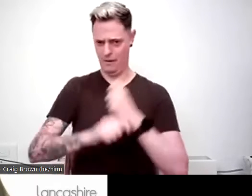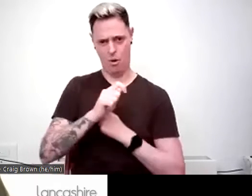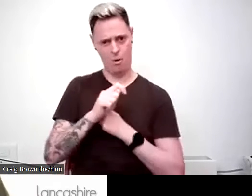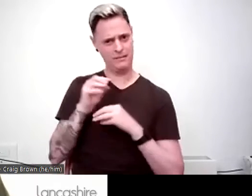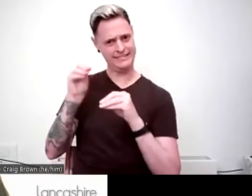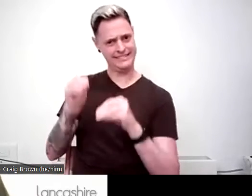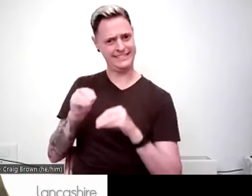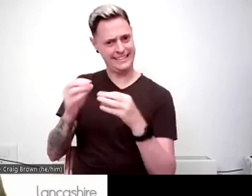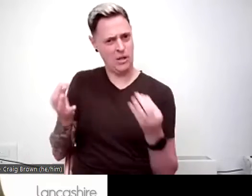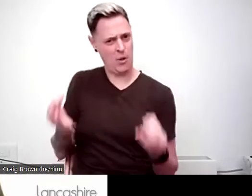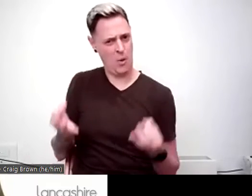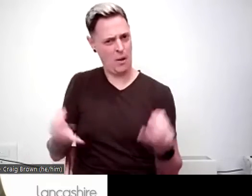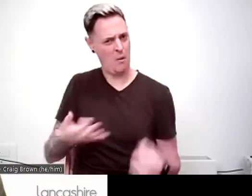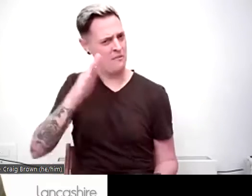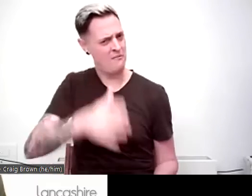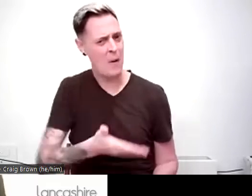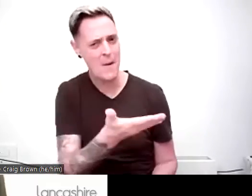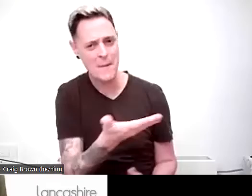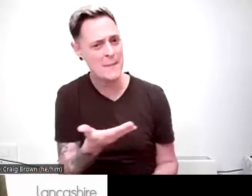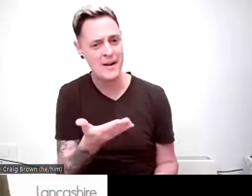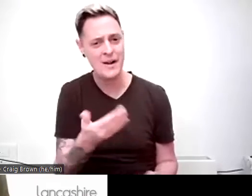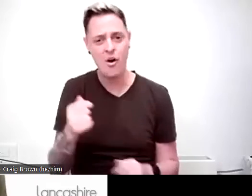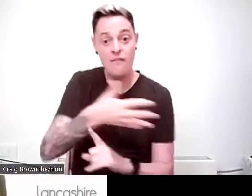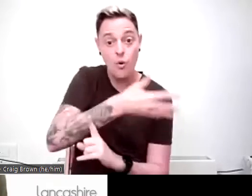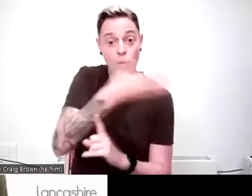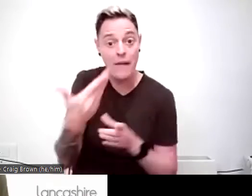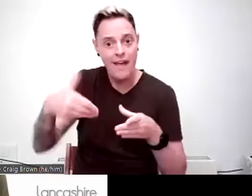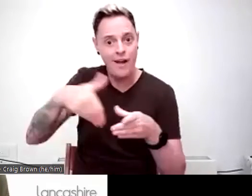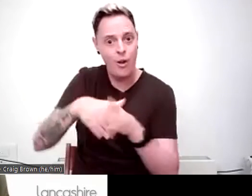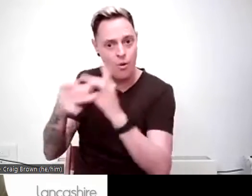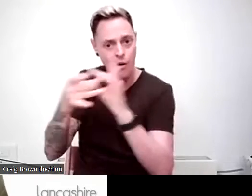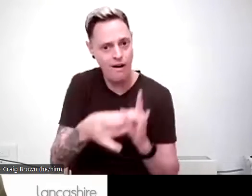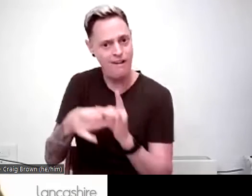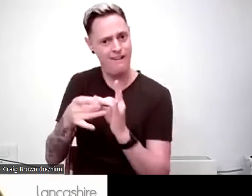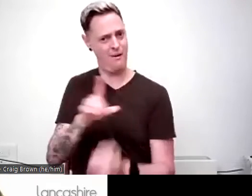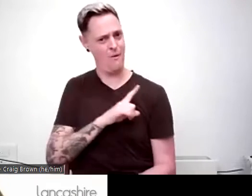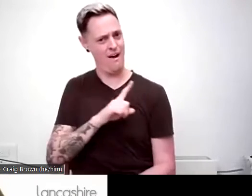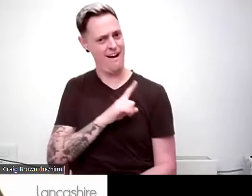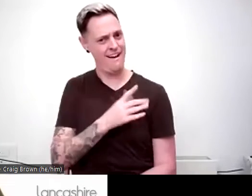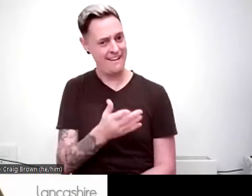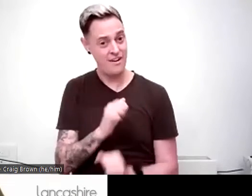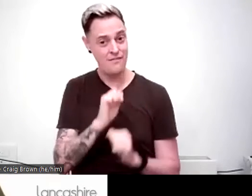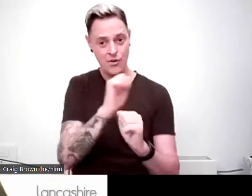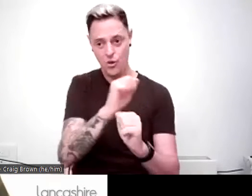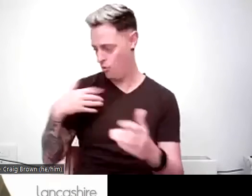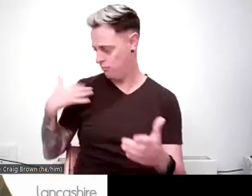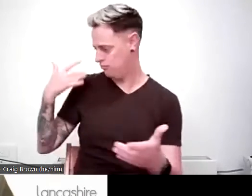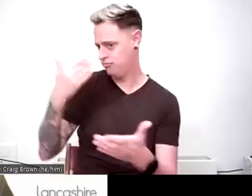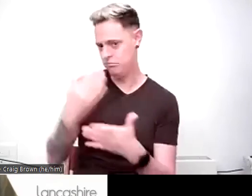teaching yoga, to get into teaching queer inclusive yoga specifically with your kind of life journey?